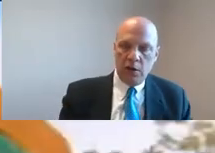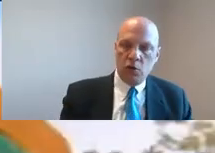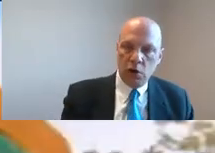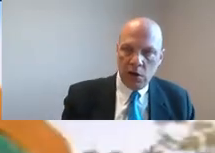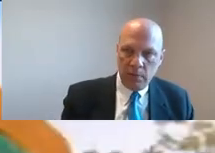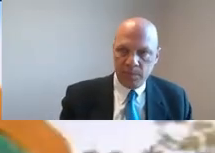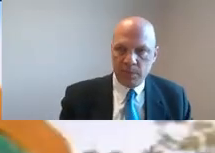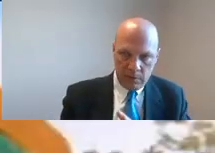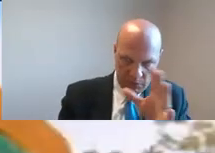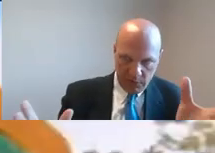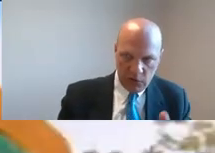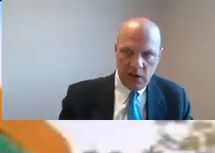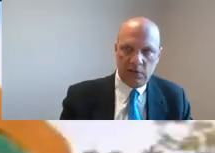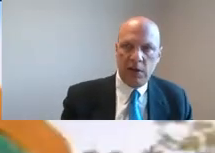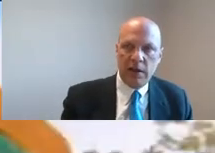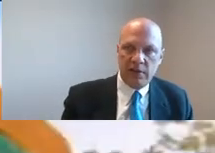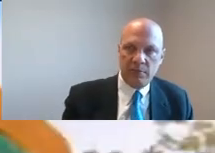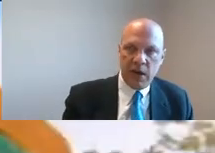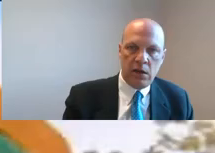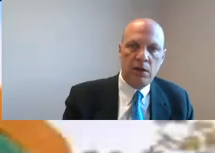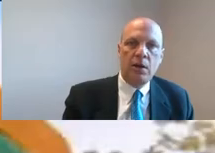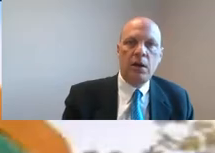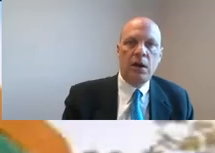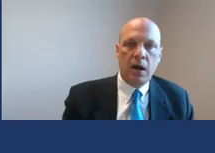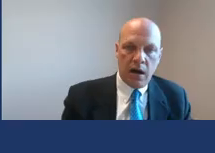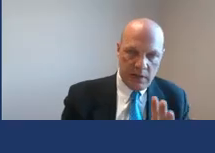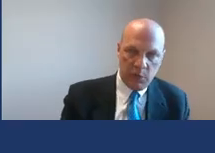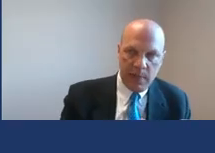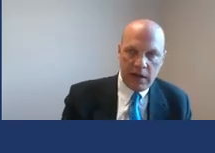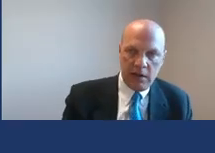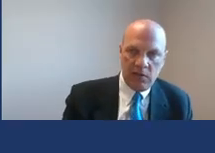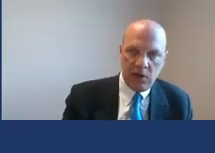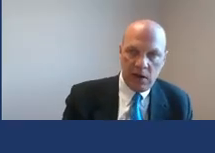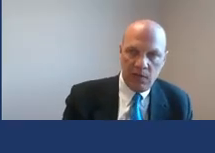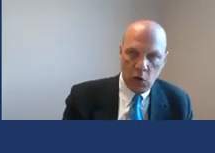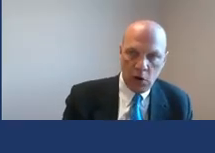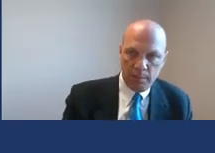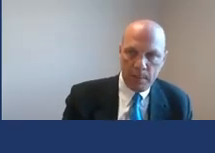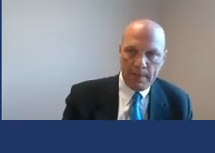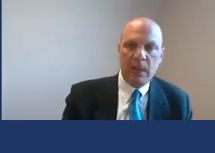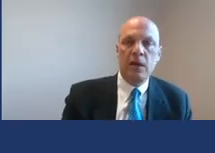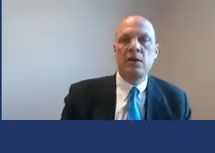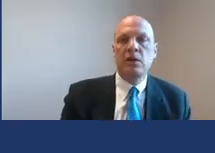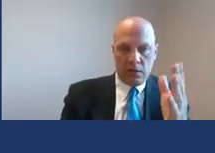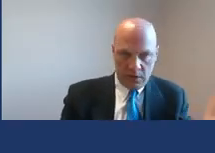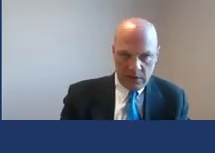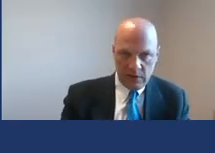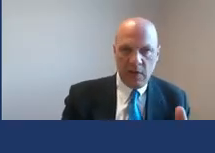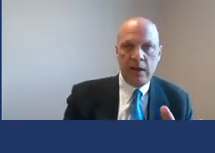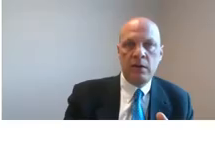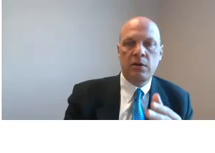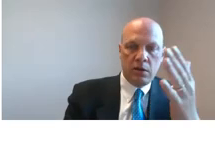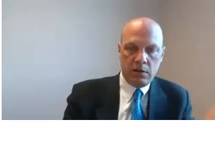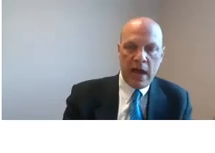It started in Oregon. It was the first state to legalize MAID. That was back in 1994.